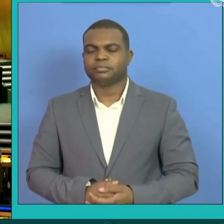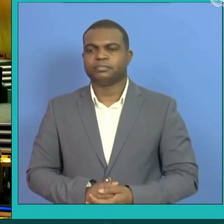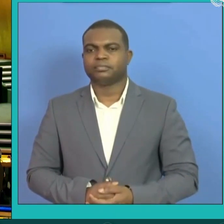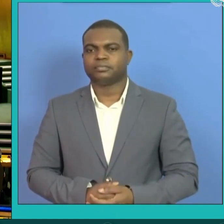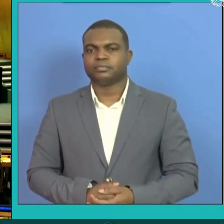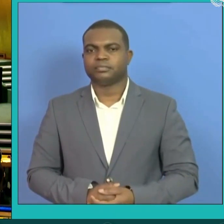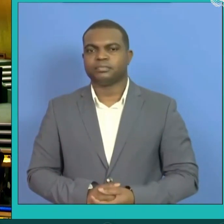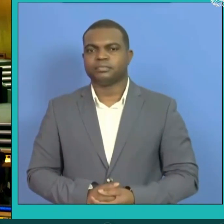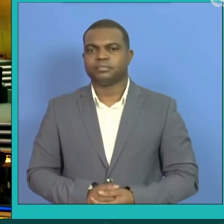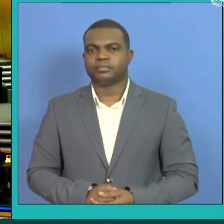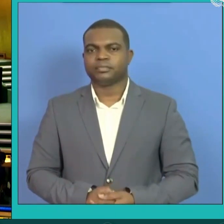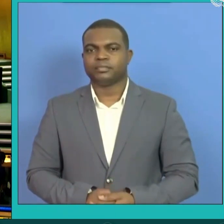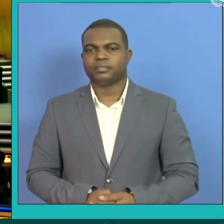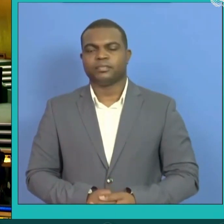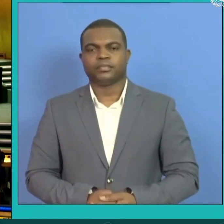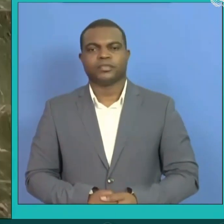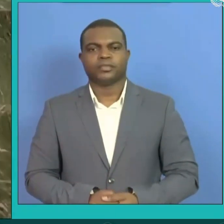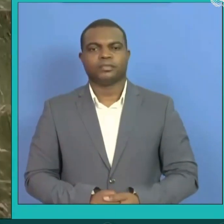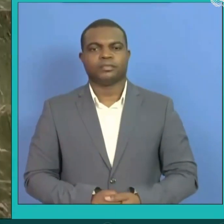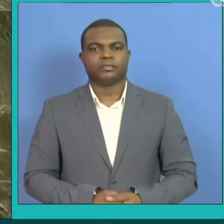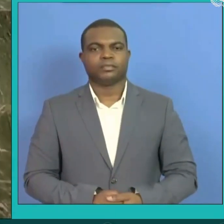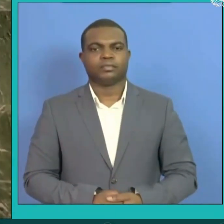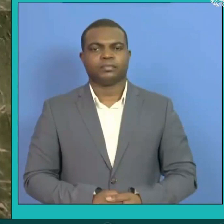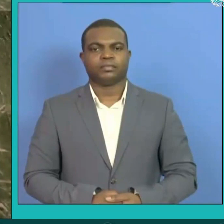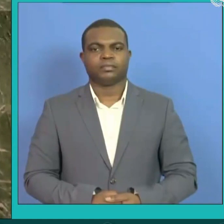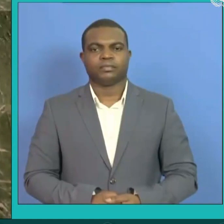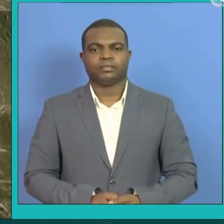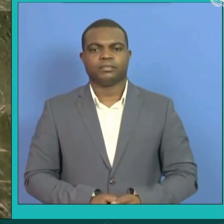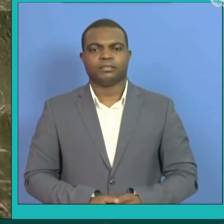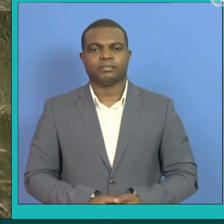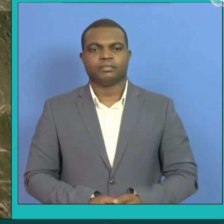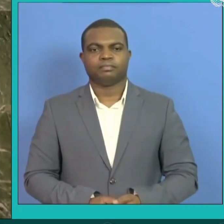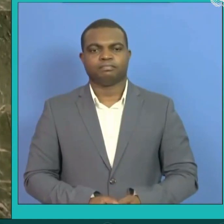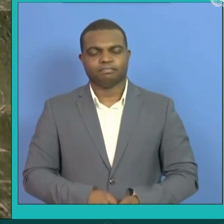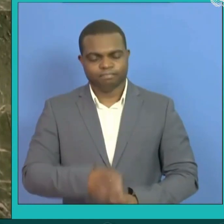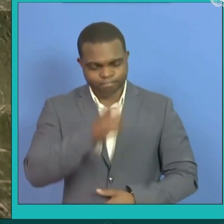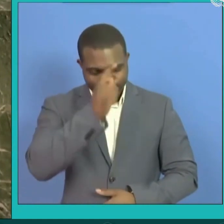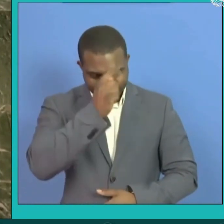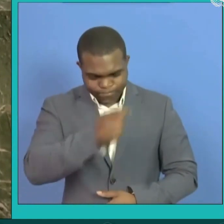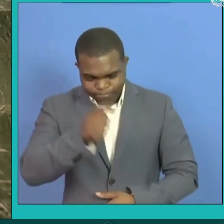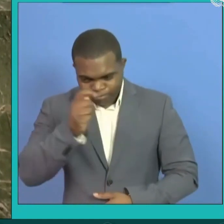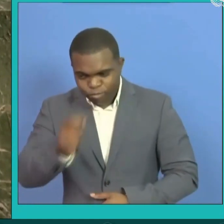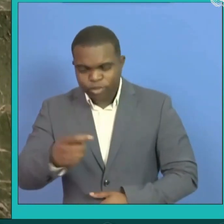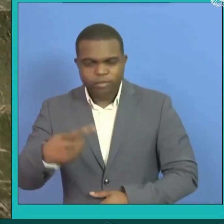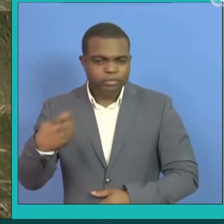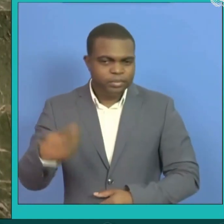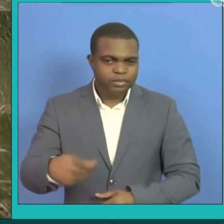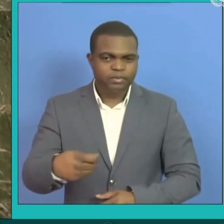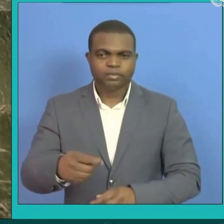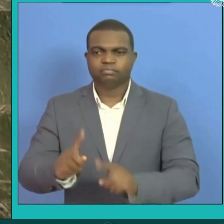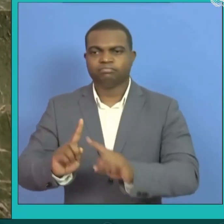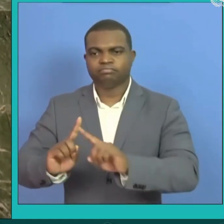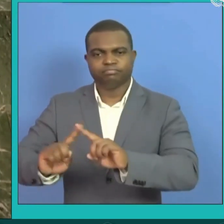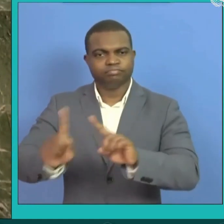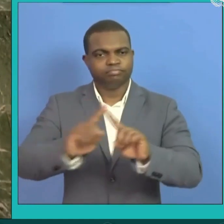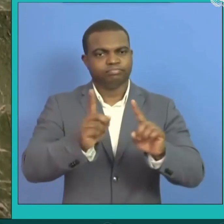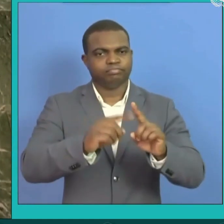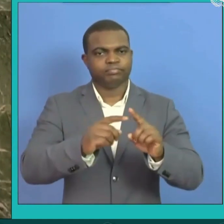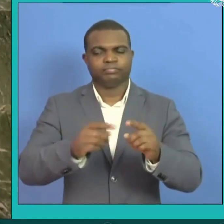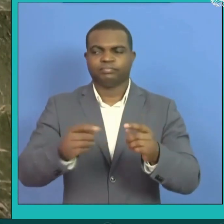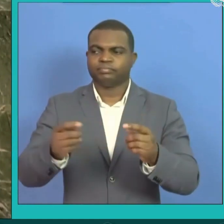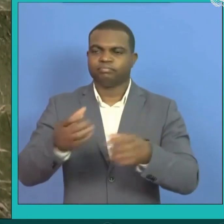Mr. President, distinguished delegates, the member states of the Caribbean Community CARICOM have long